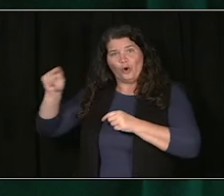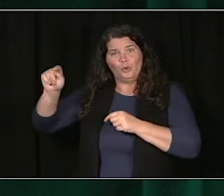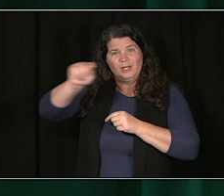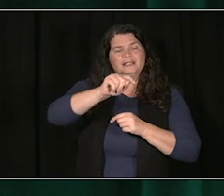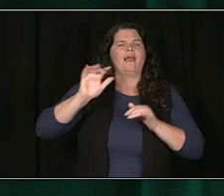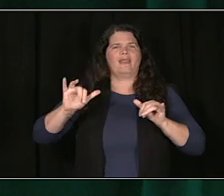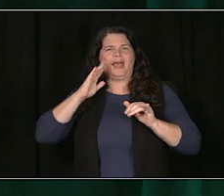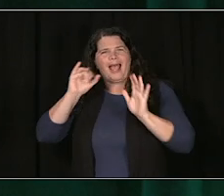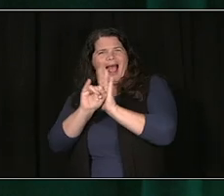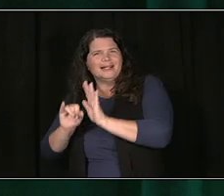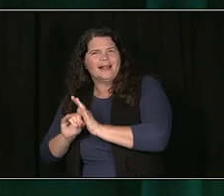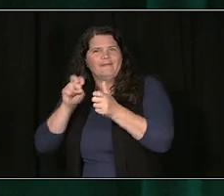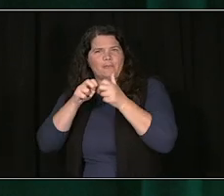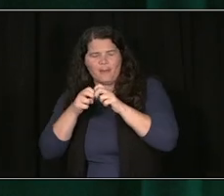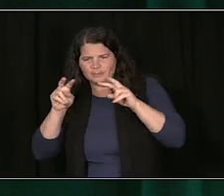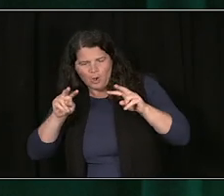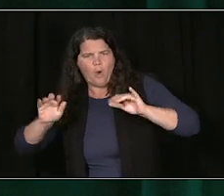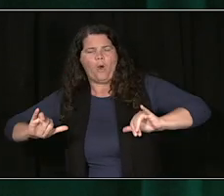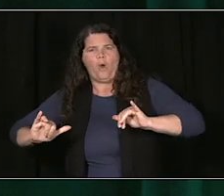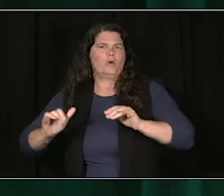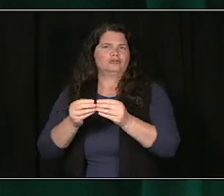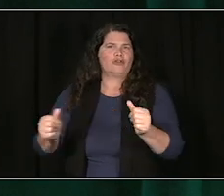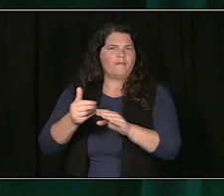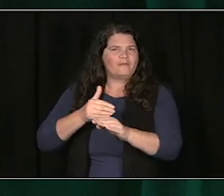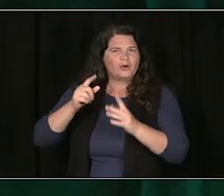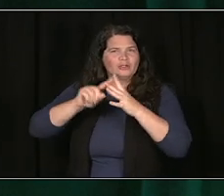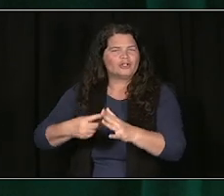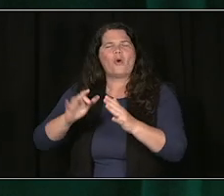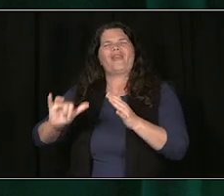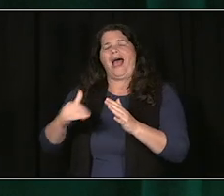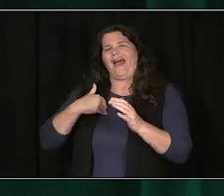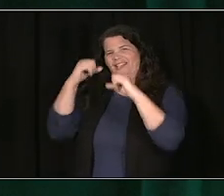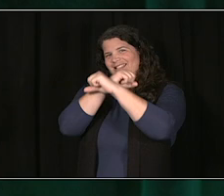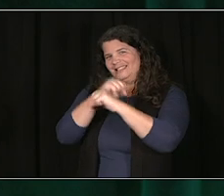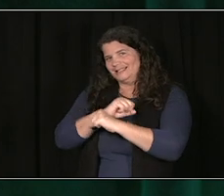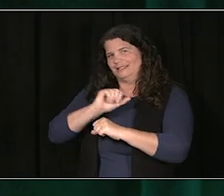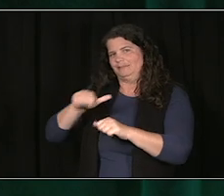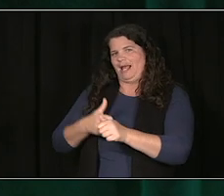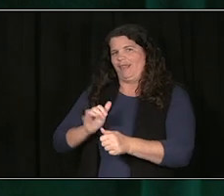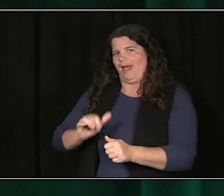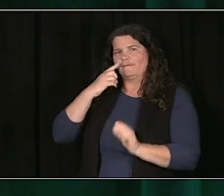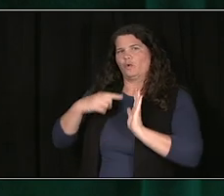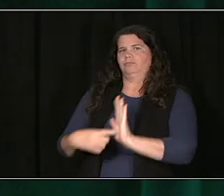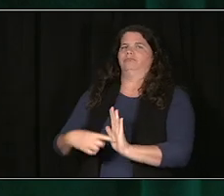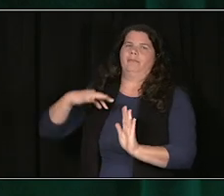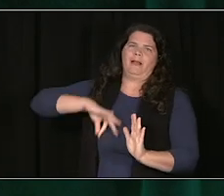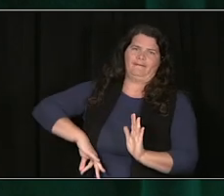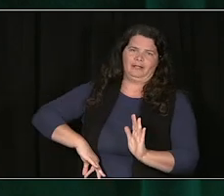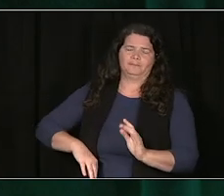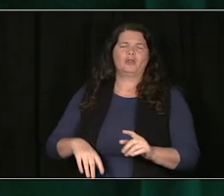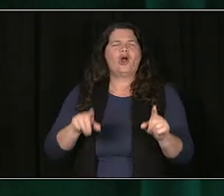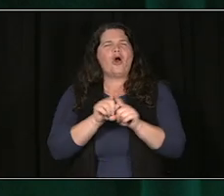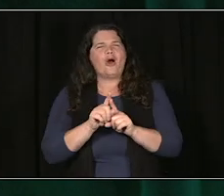and problems in larger groups. So giving them the statistics to show that. And then also, you know, acting as a carrot and a